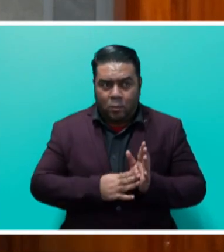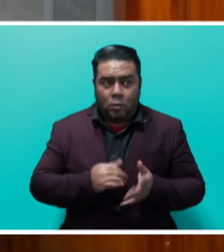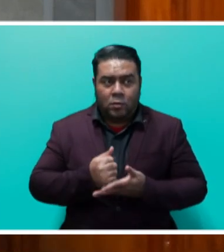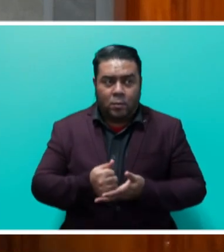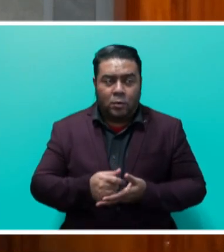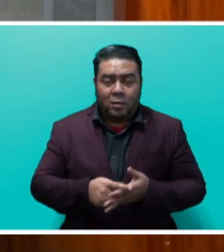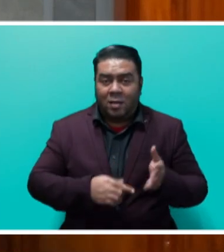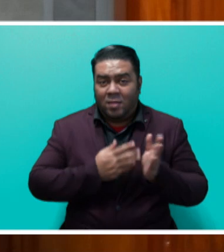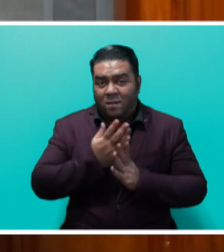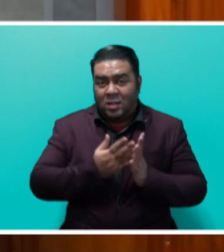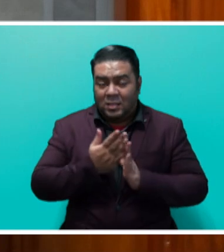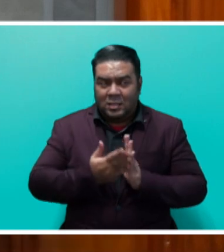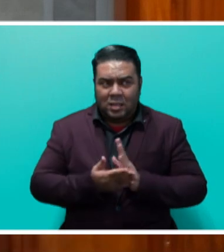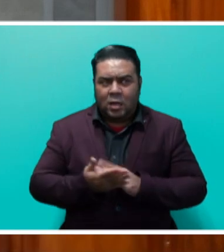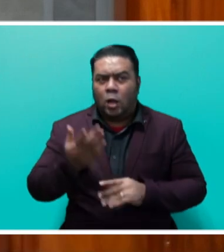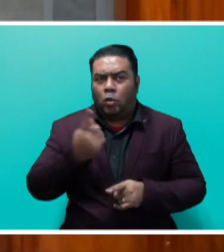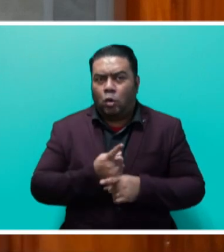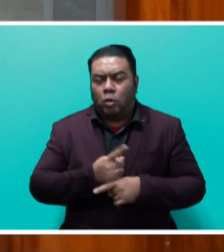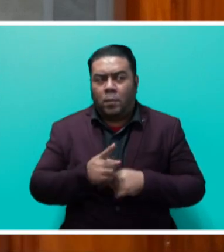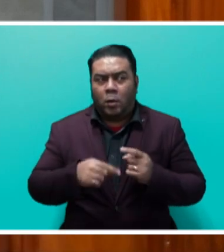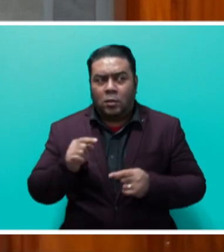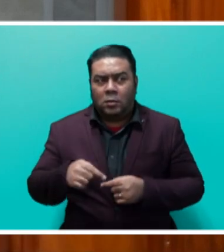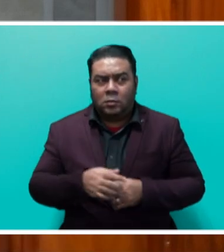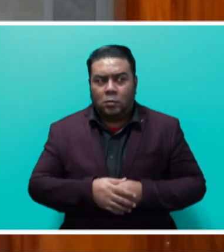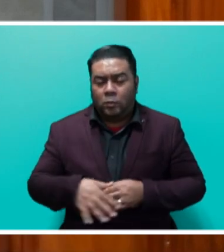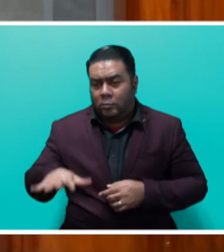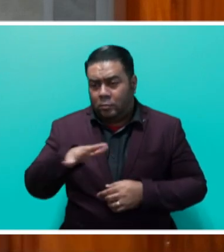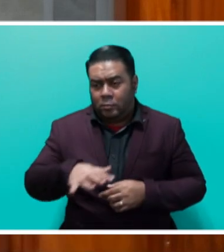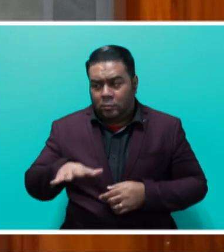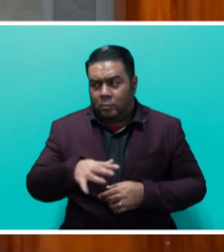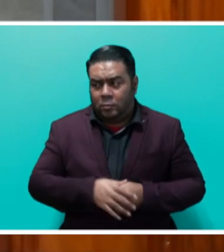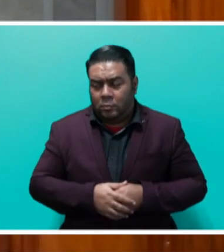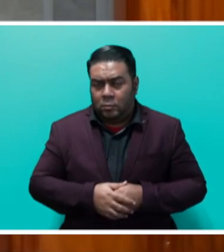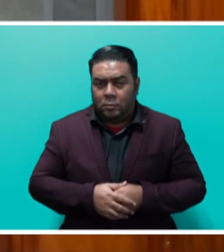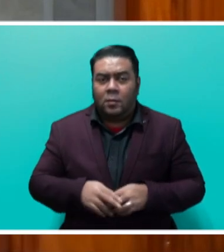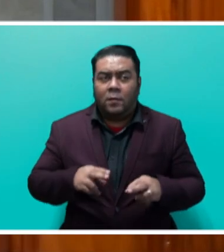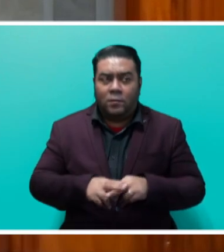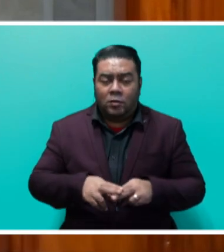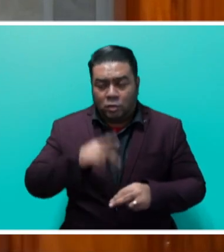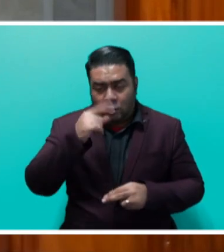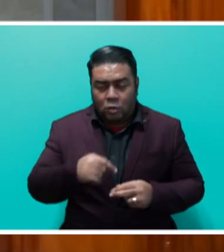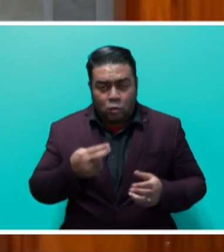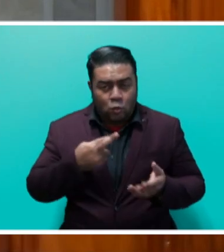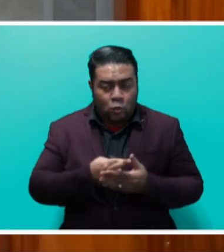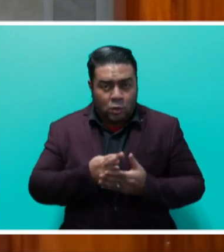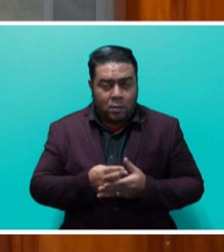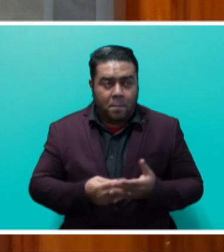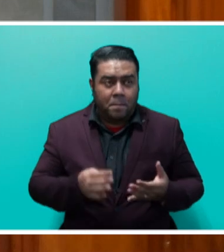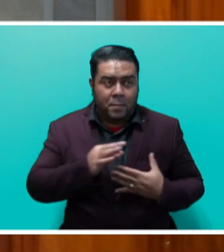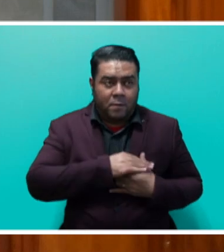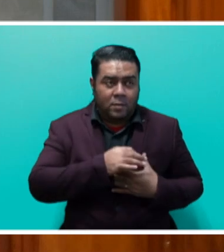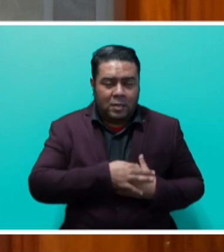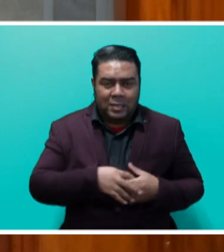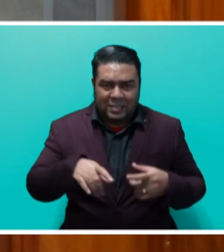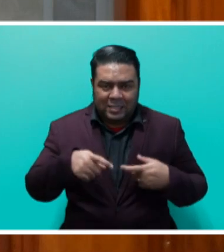of diversification, and I spoke about it this morning, one of the areas that Fiji could really benefit out of is